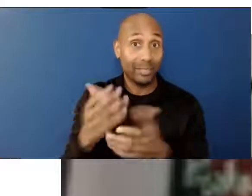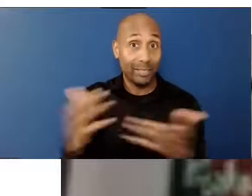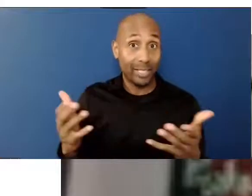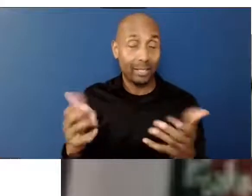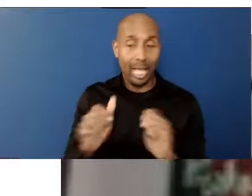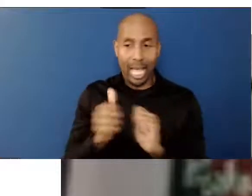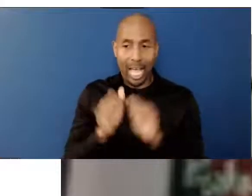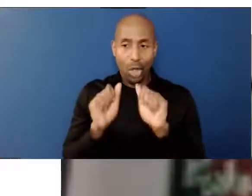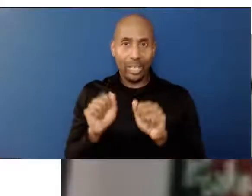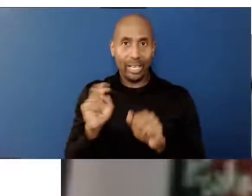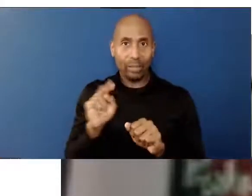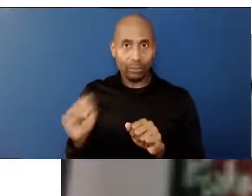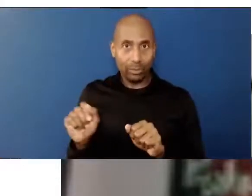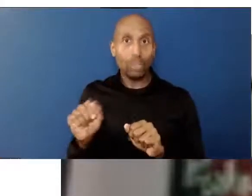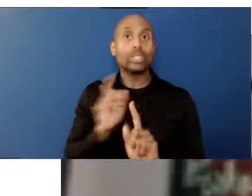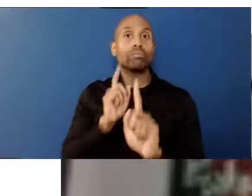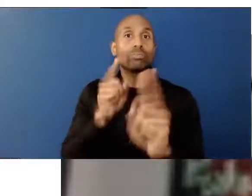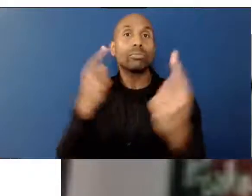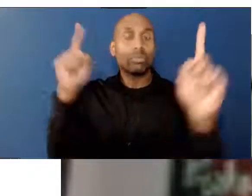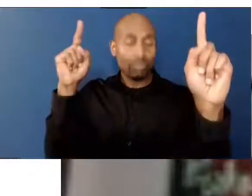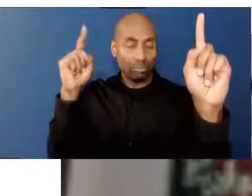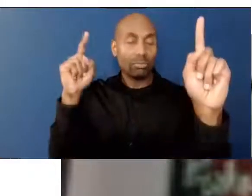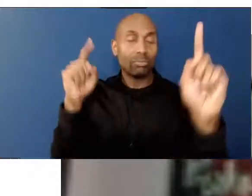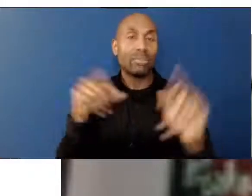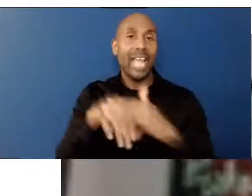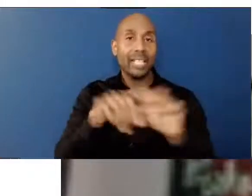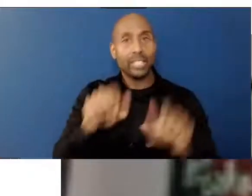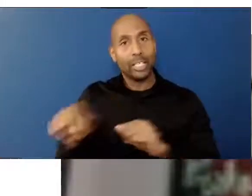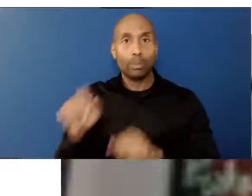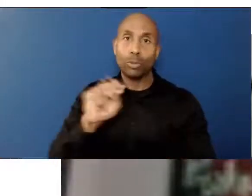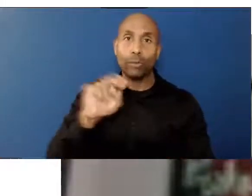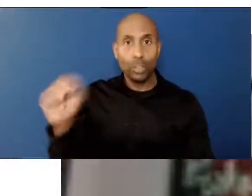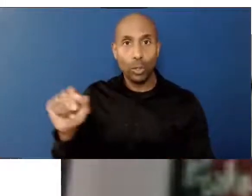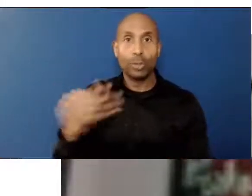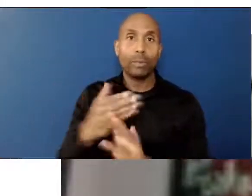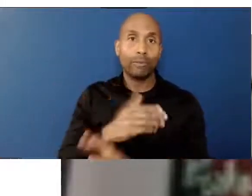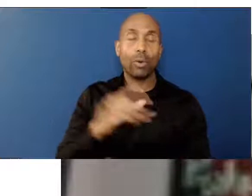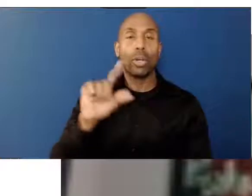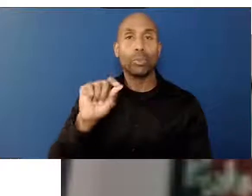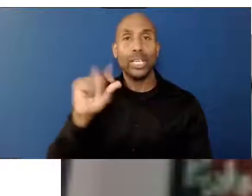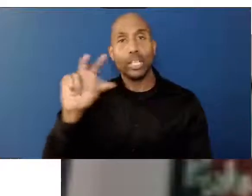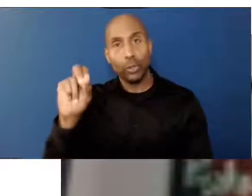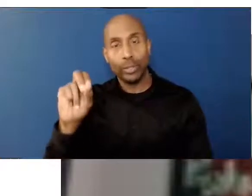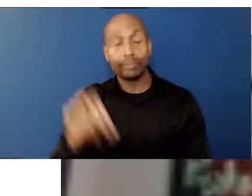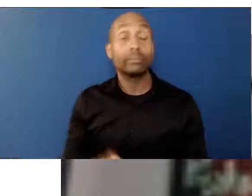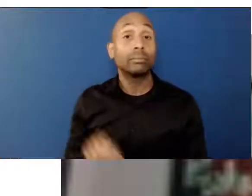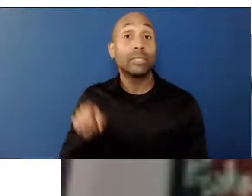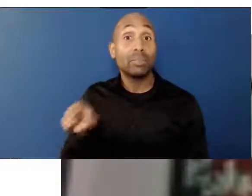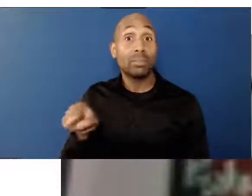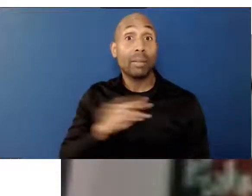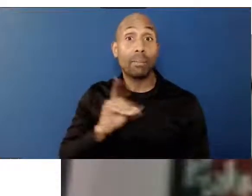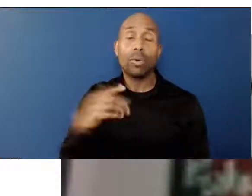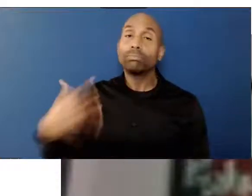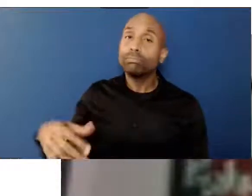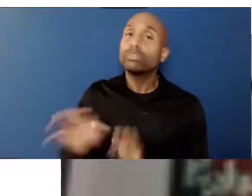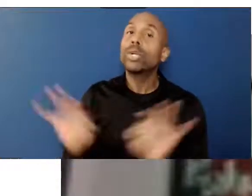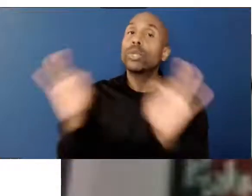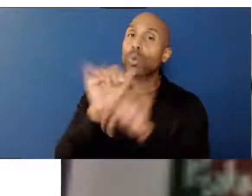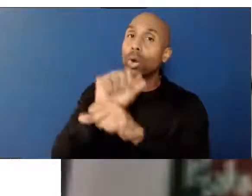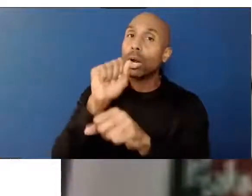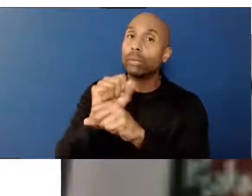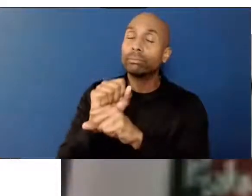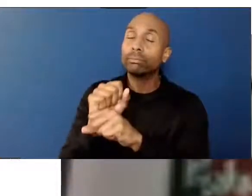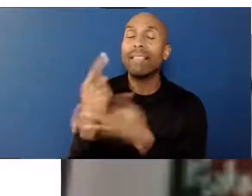Scotia by 2030. And they do critically important work. They had a meeting just last week, and, you know, some of the conversation